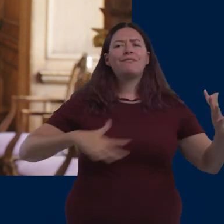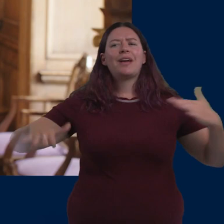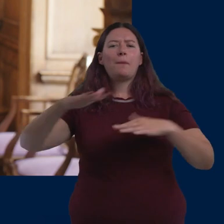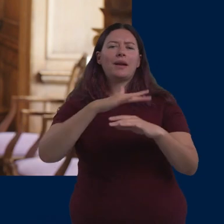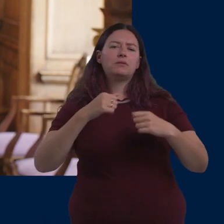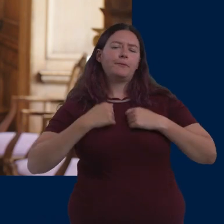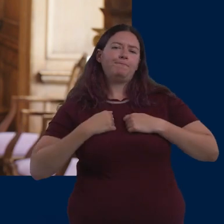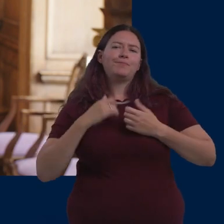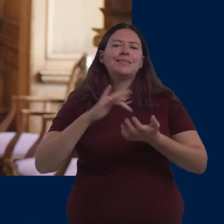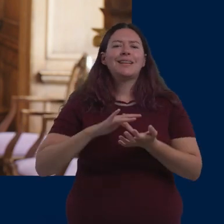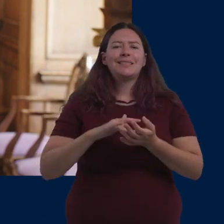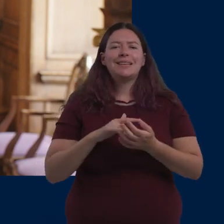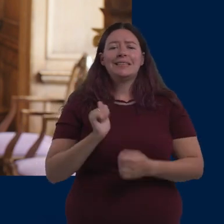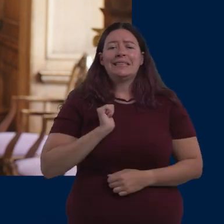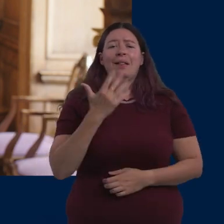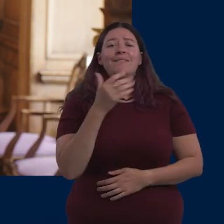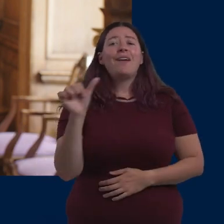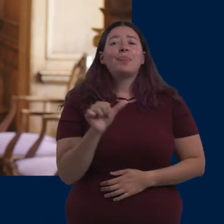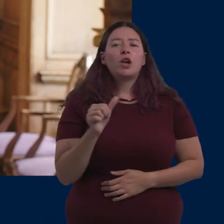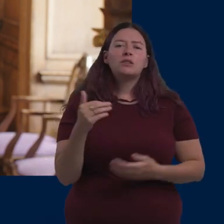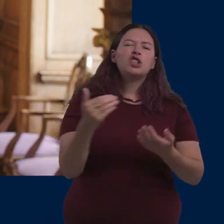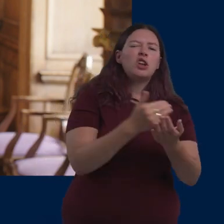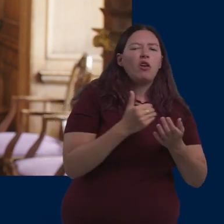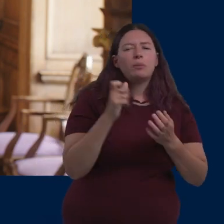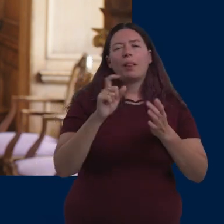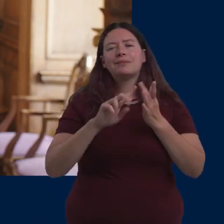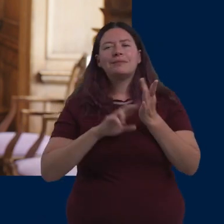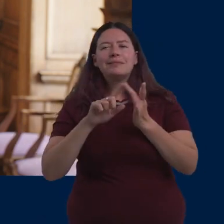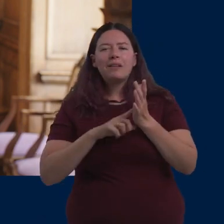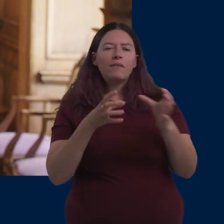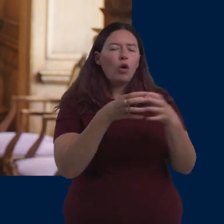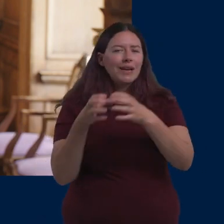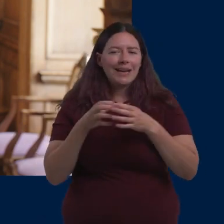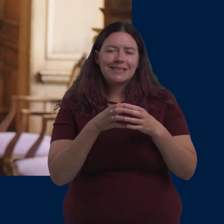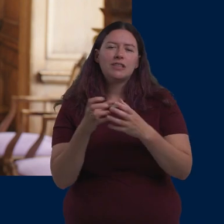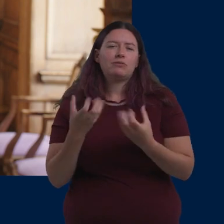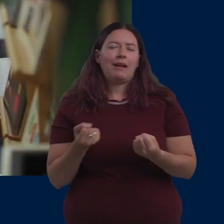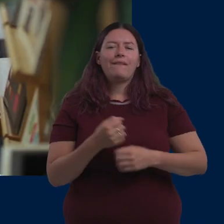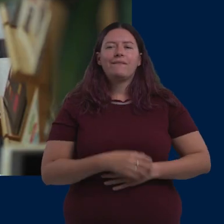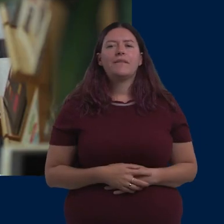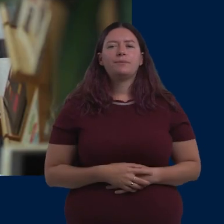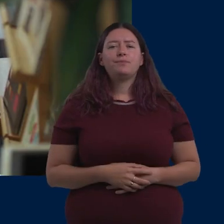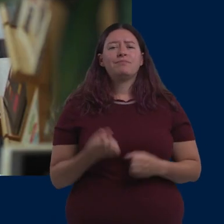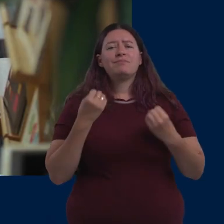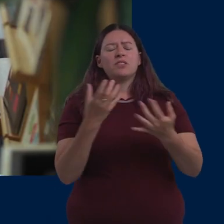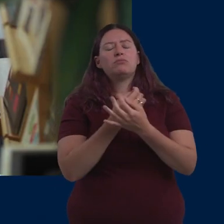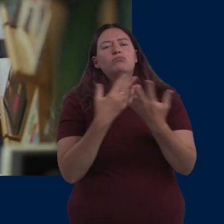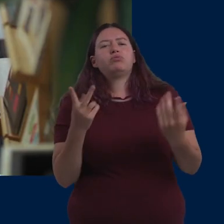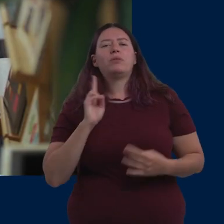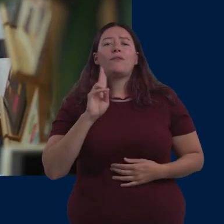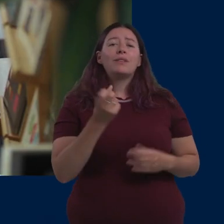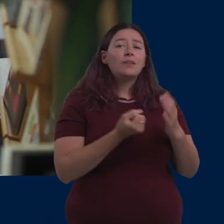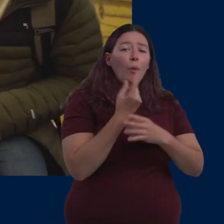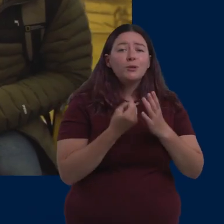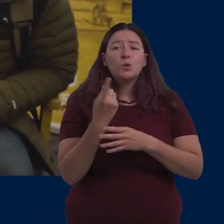consideration, our city is home to almost 5,000 charitable and civil society organisations. It offers substantial